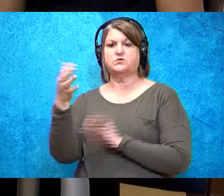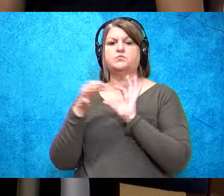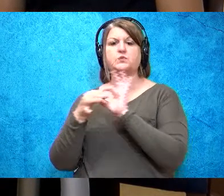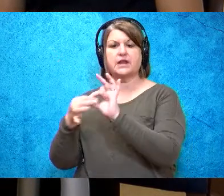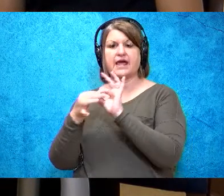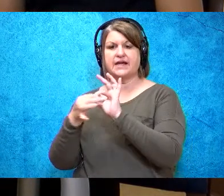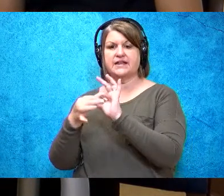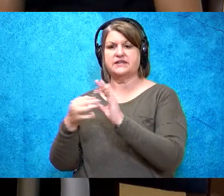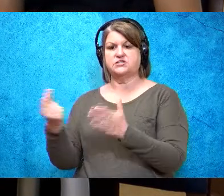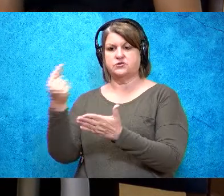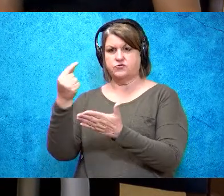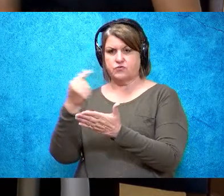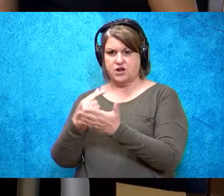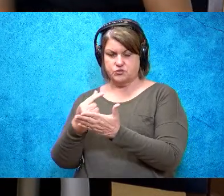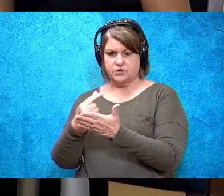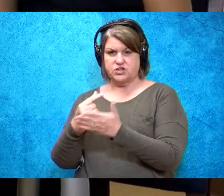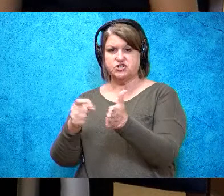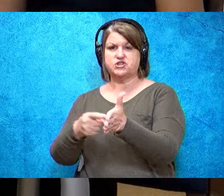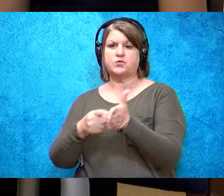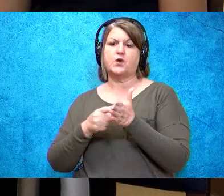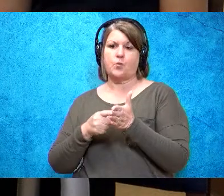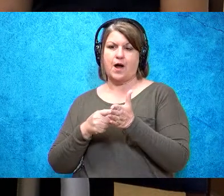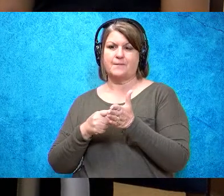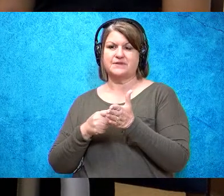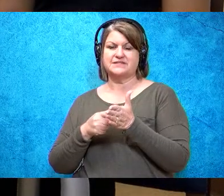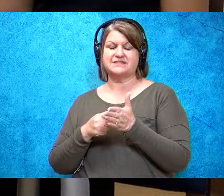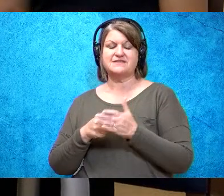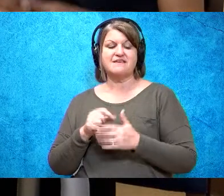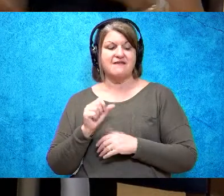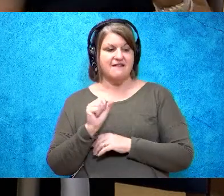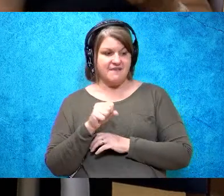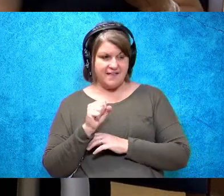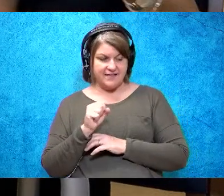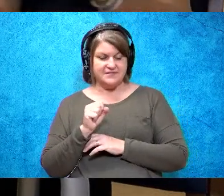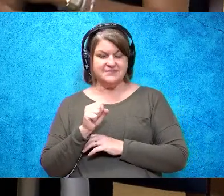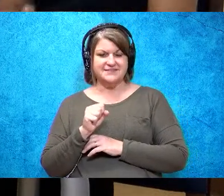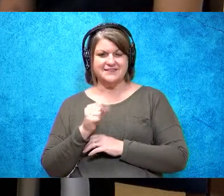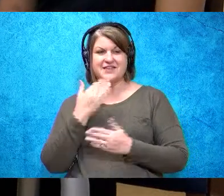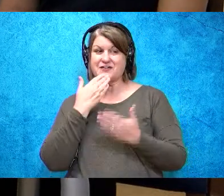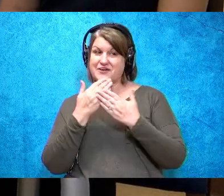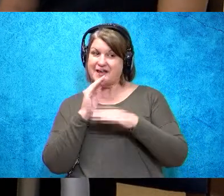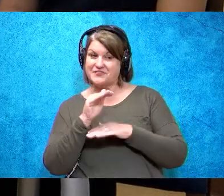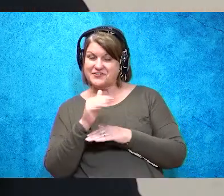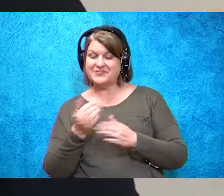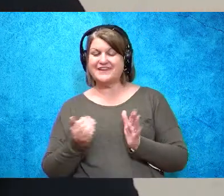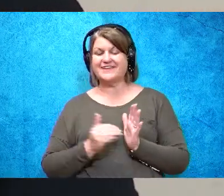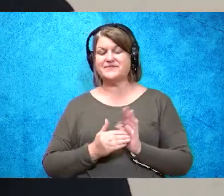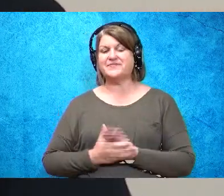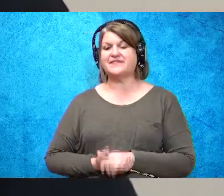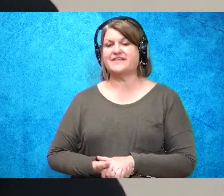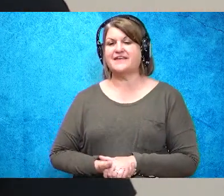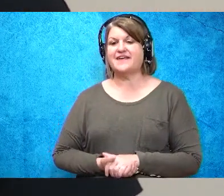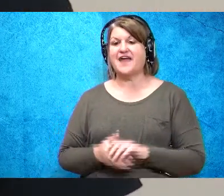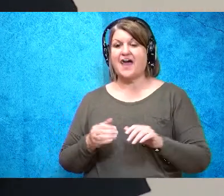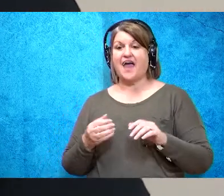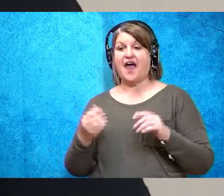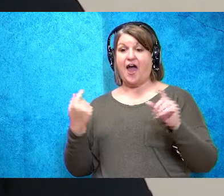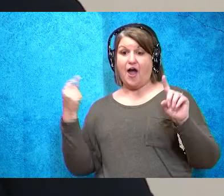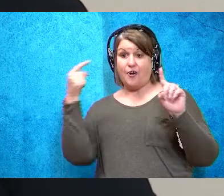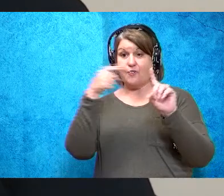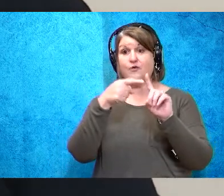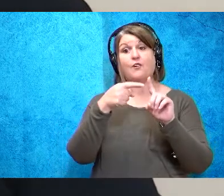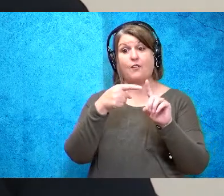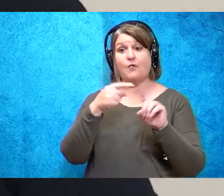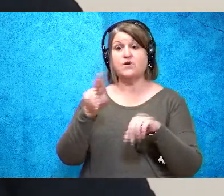graduation requirements. Yes. And good afternoon again. Our ultimate goal is, of